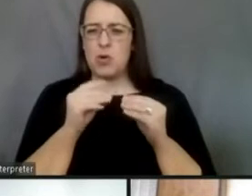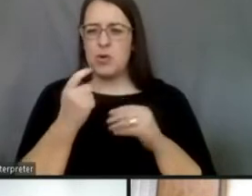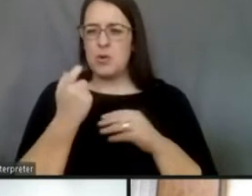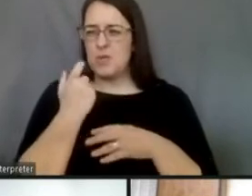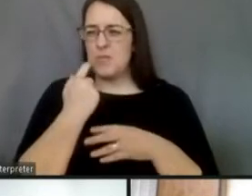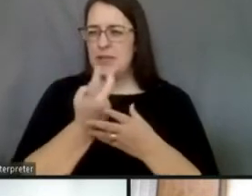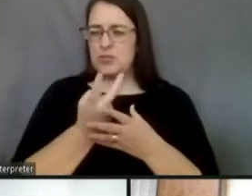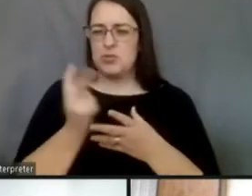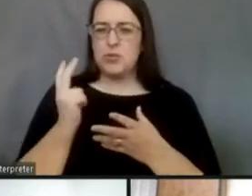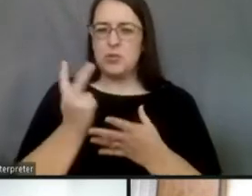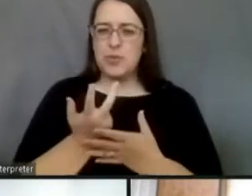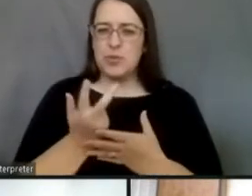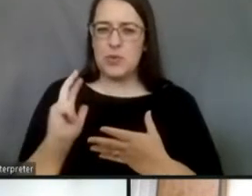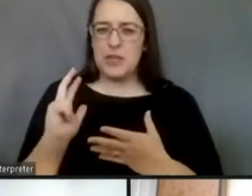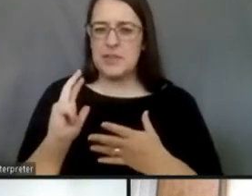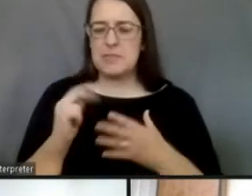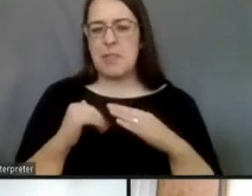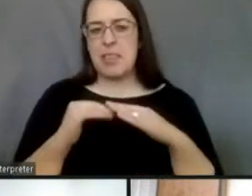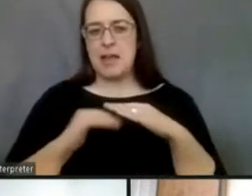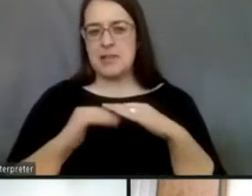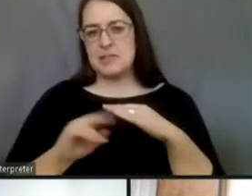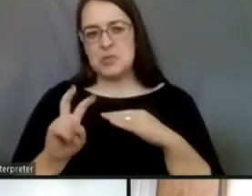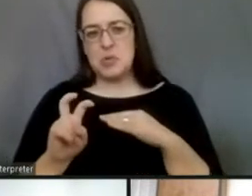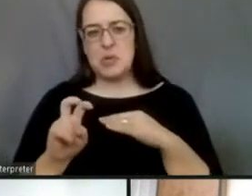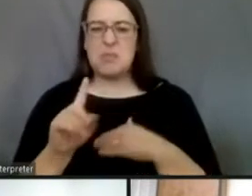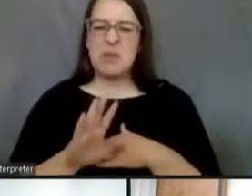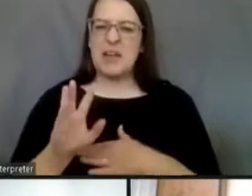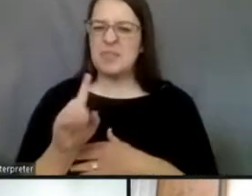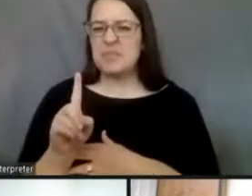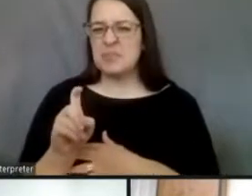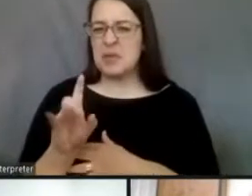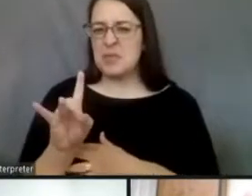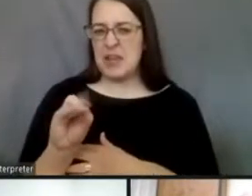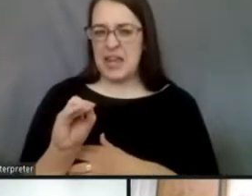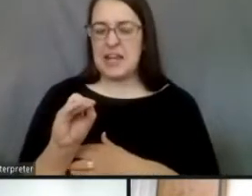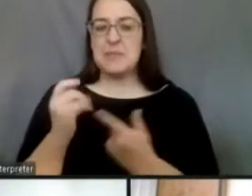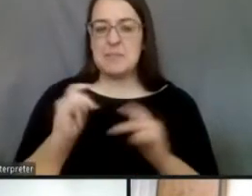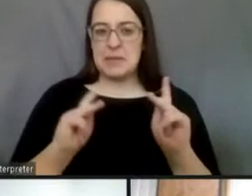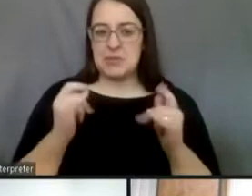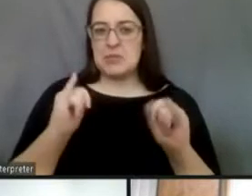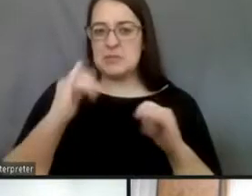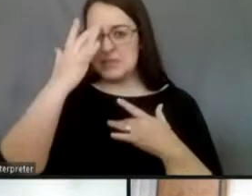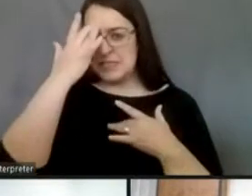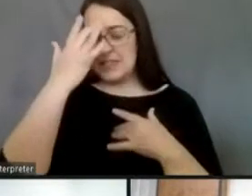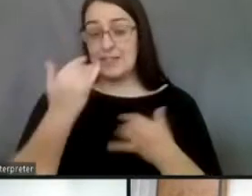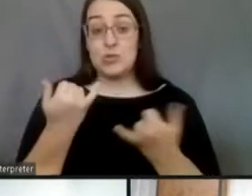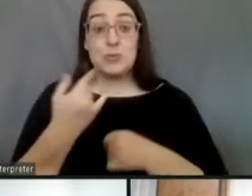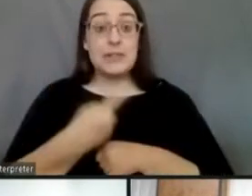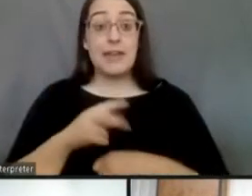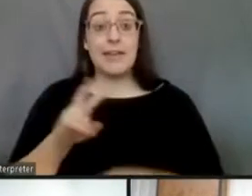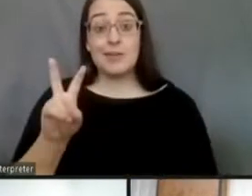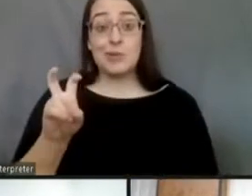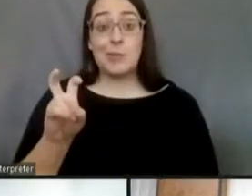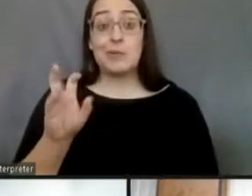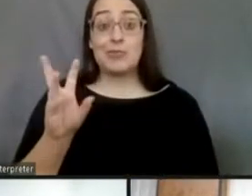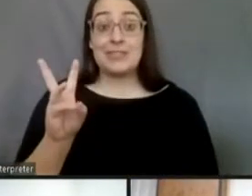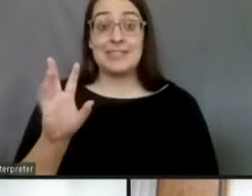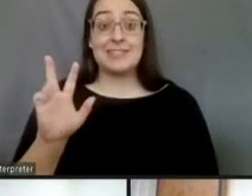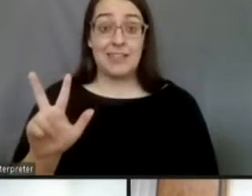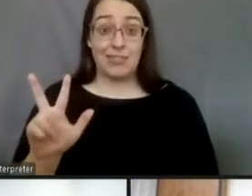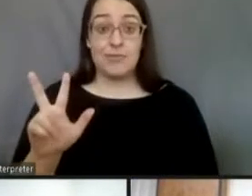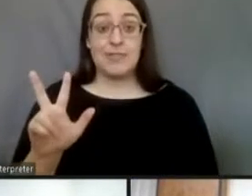3 weeks ago, at less than 200, around 180. I just noticed today there was 263 active